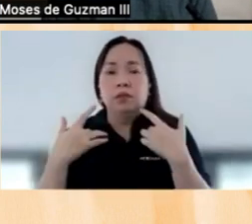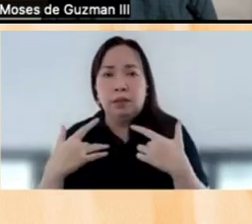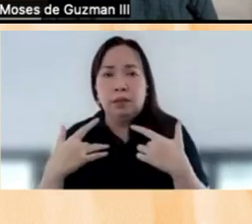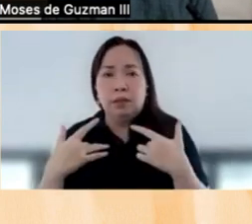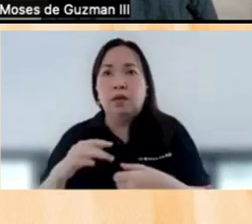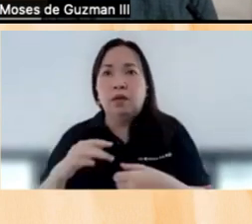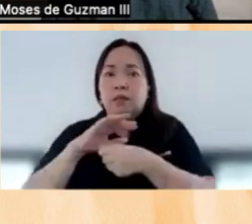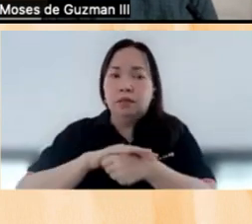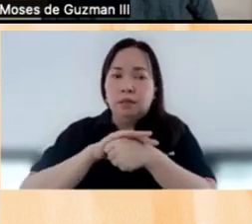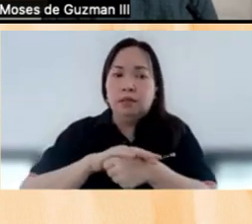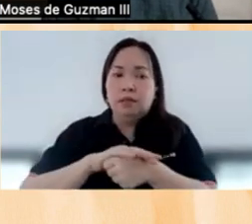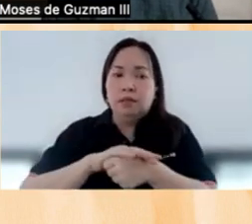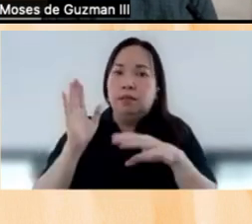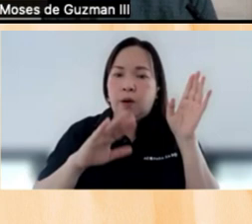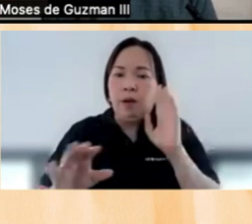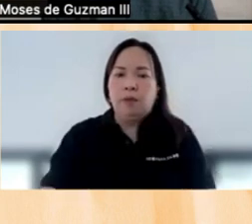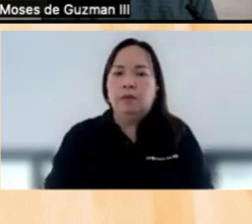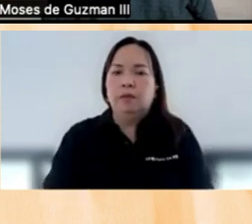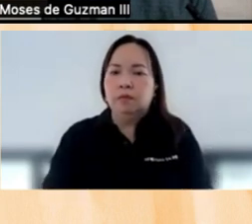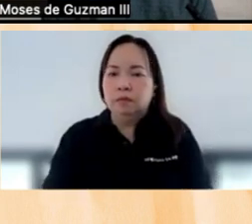possessions, irritability.